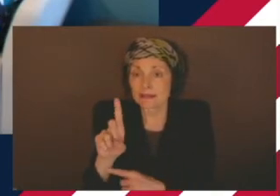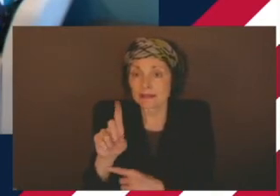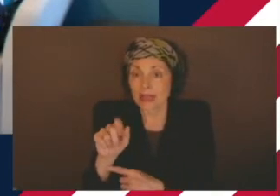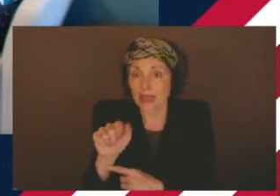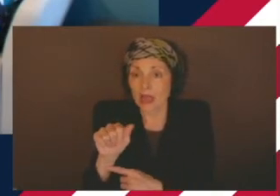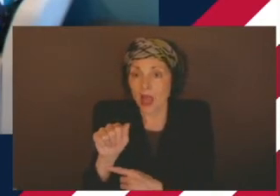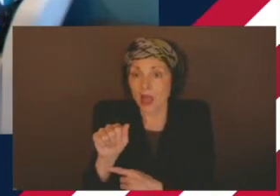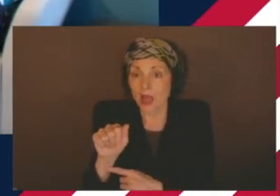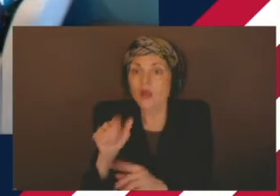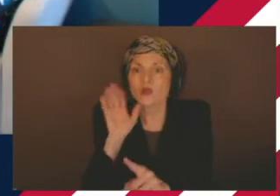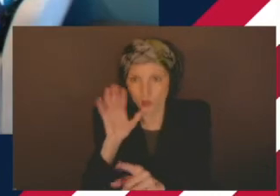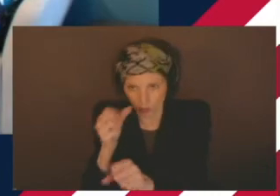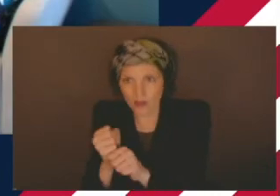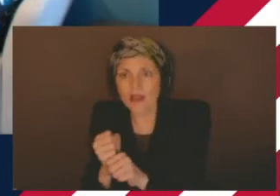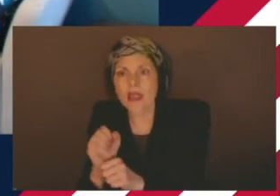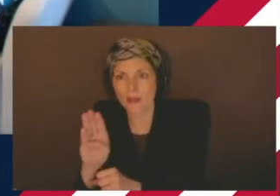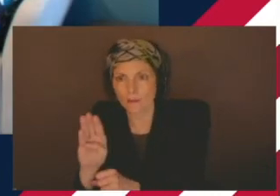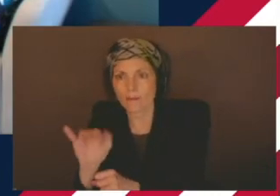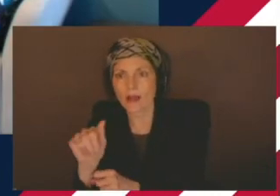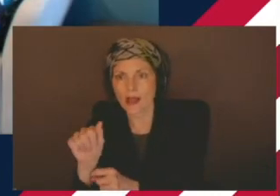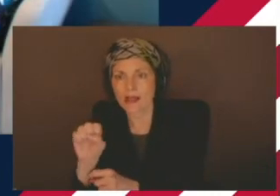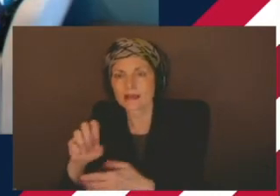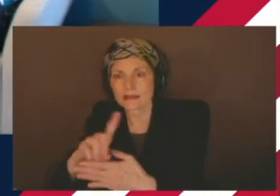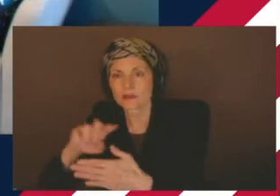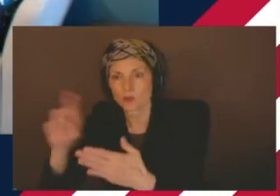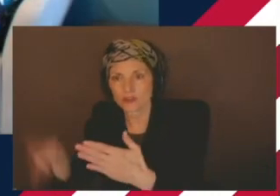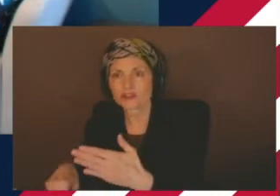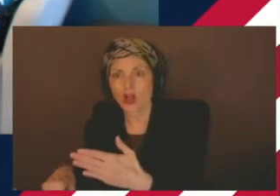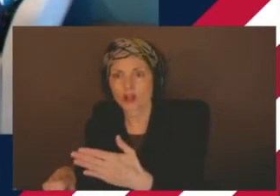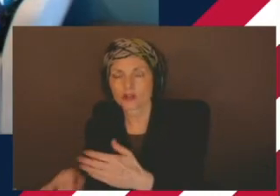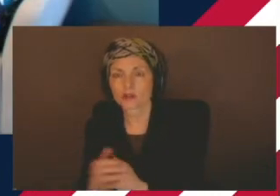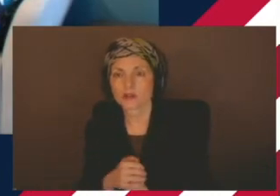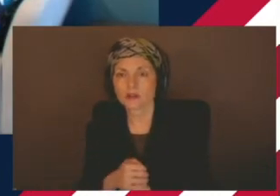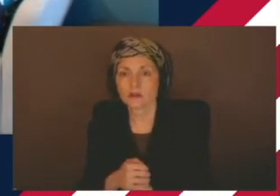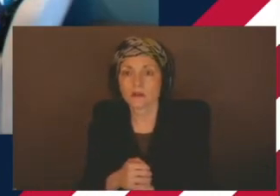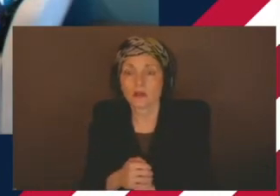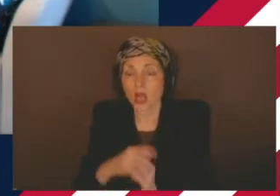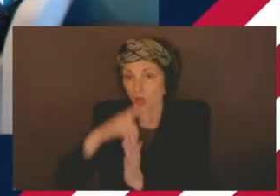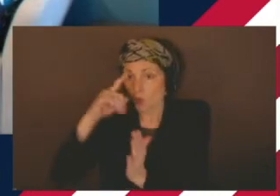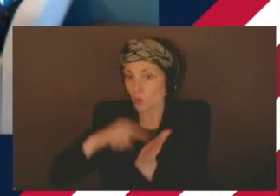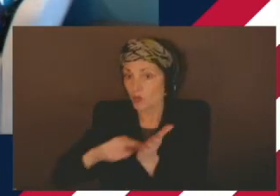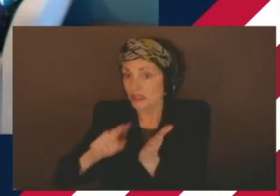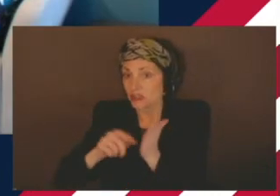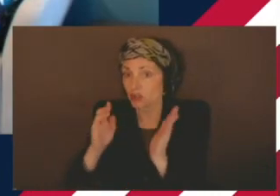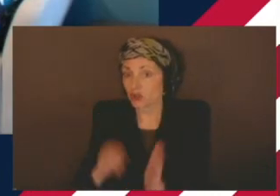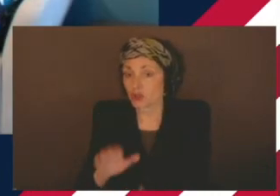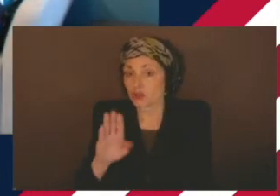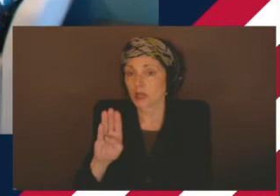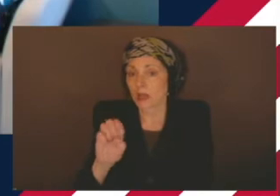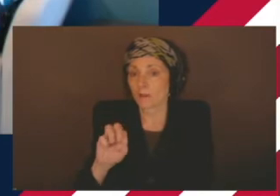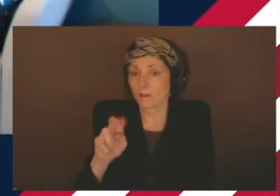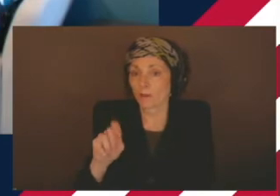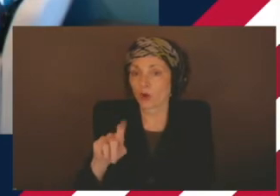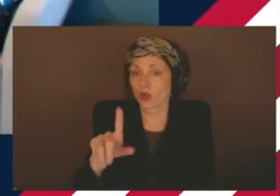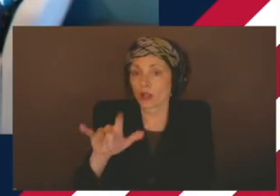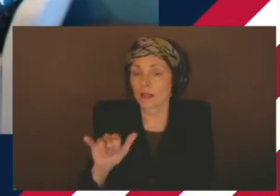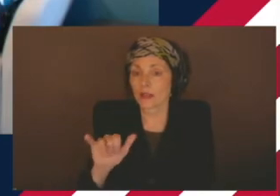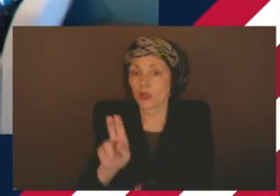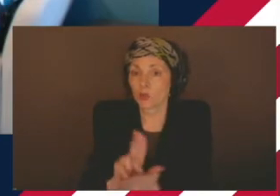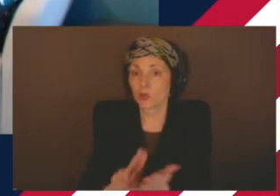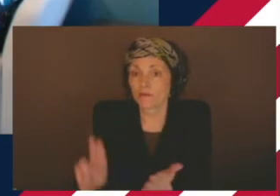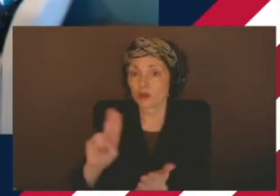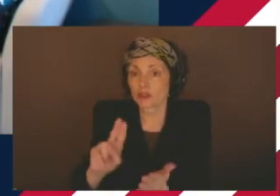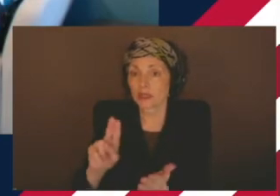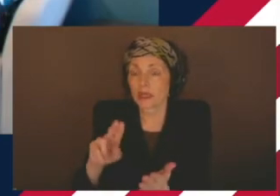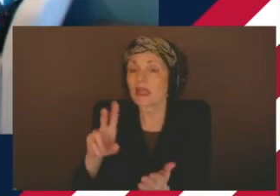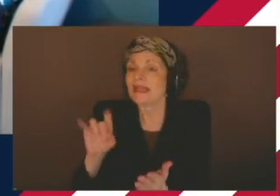results. Researchers at Berkeley University did an analysis using data,